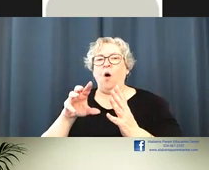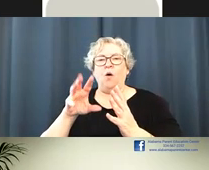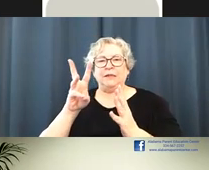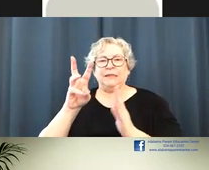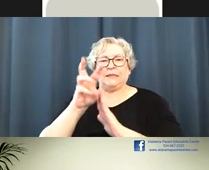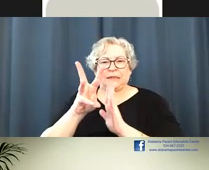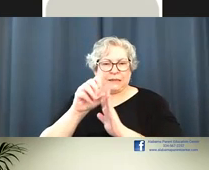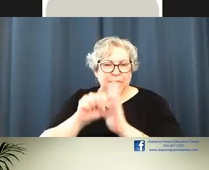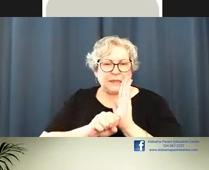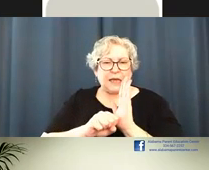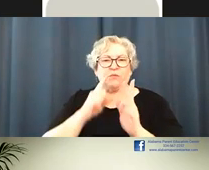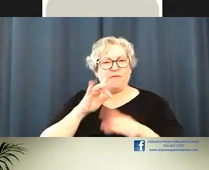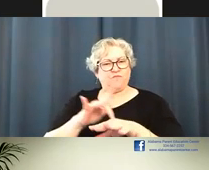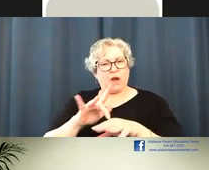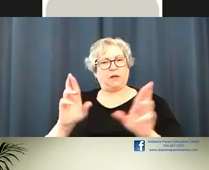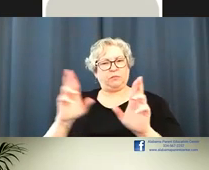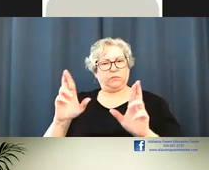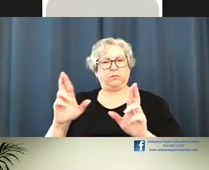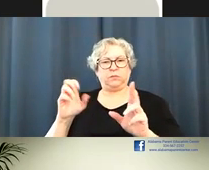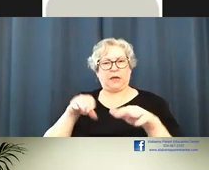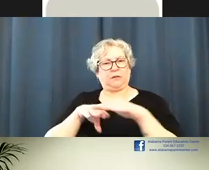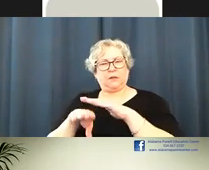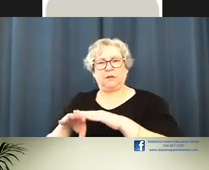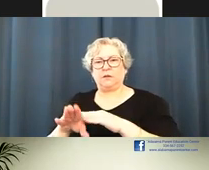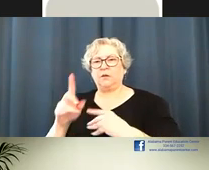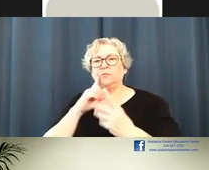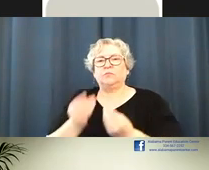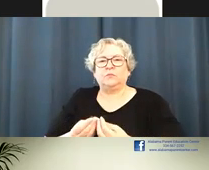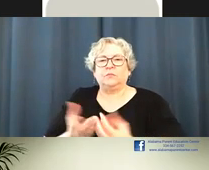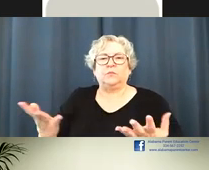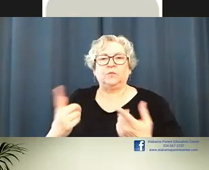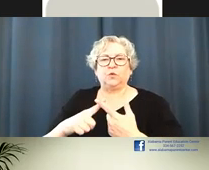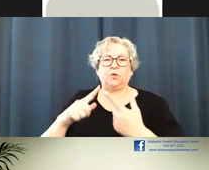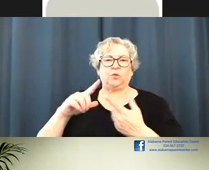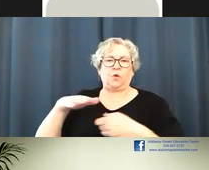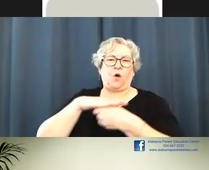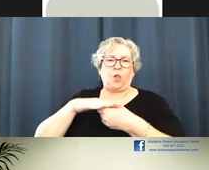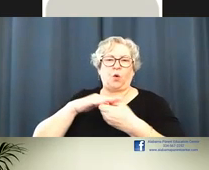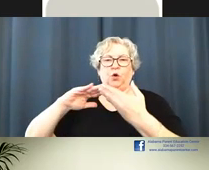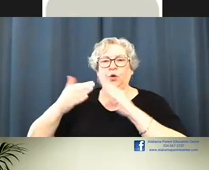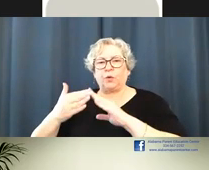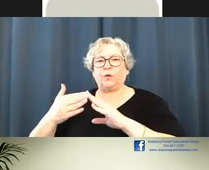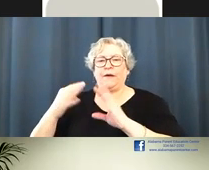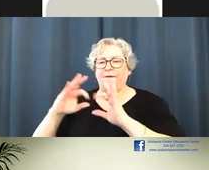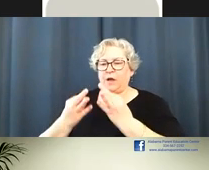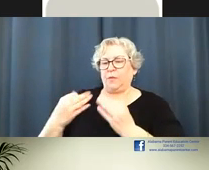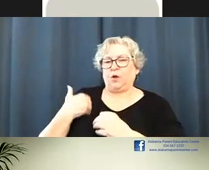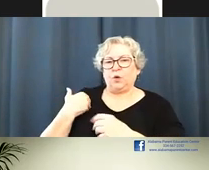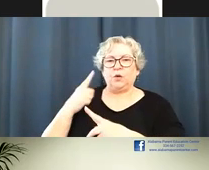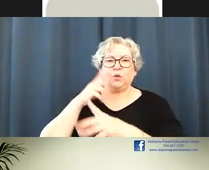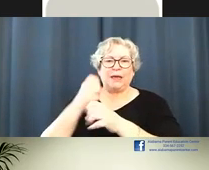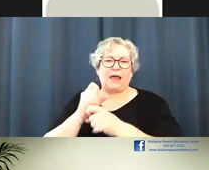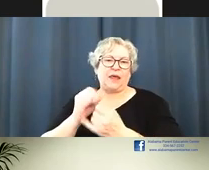be readily accessible and driven down to the local community level where families and youth are living and accessing